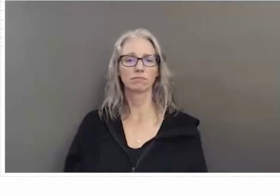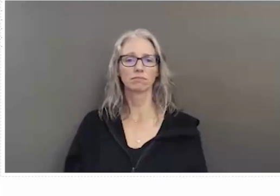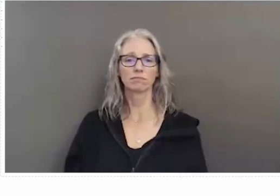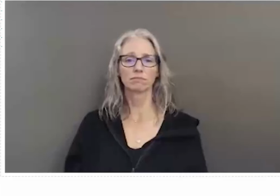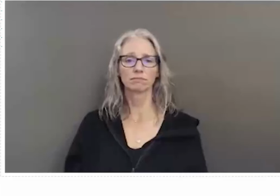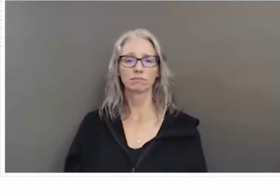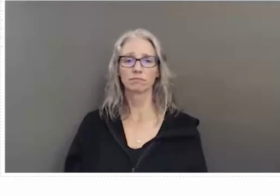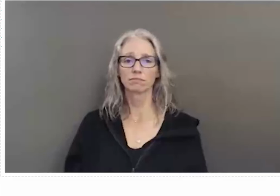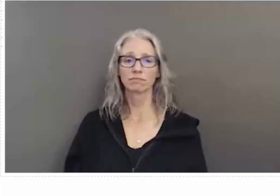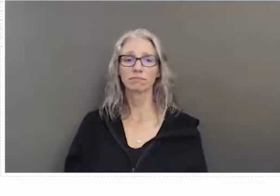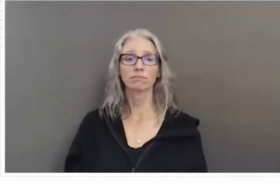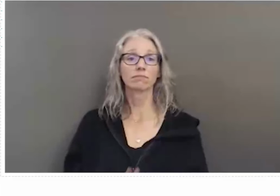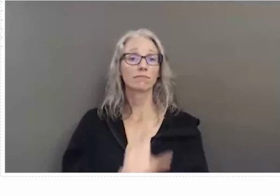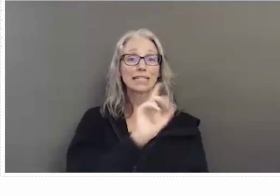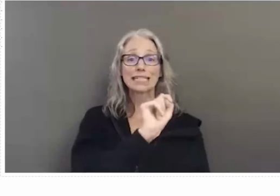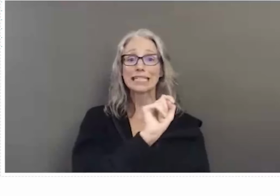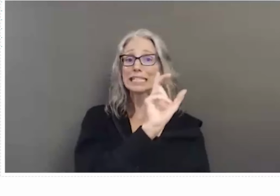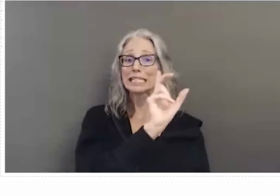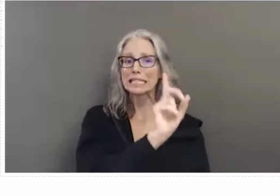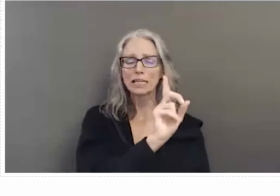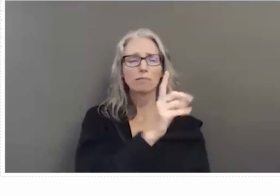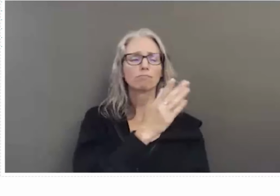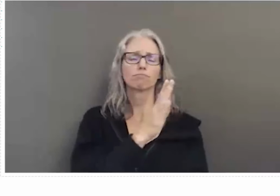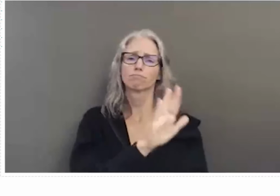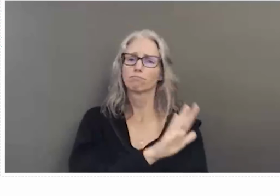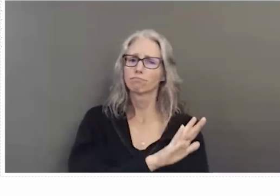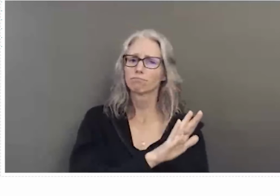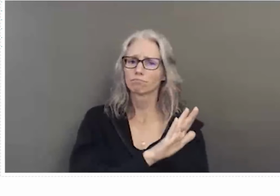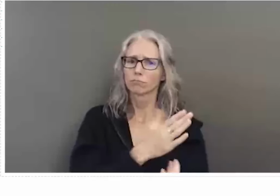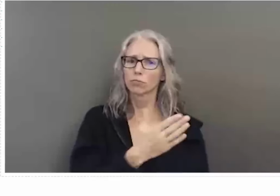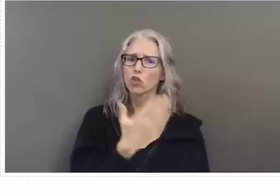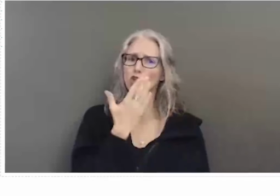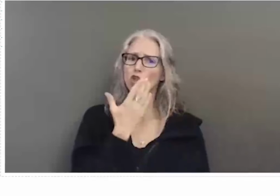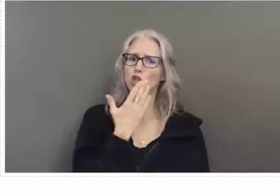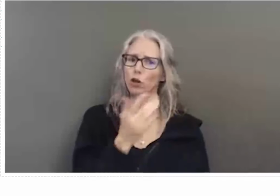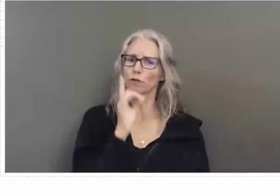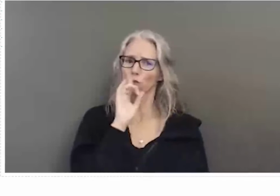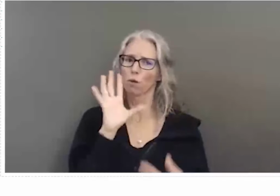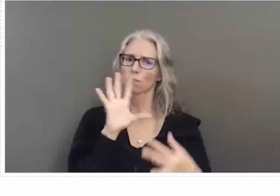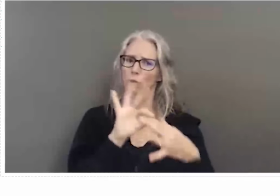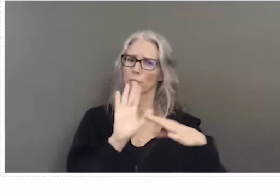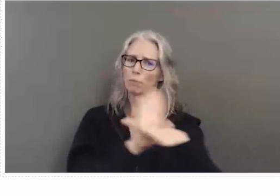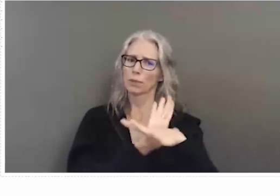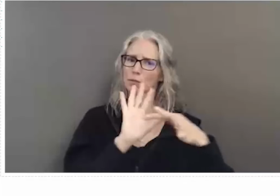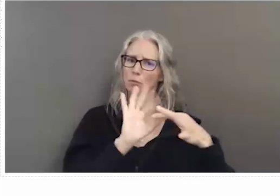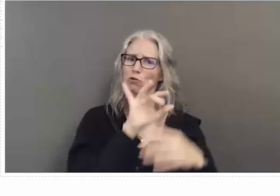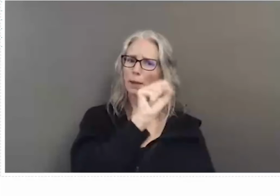us on that side of things. So yeah,